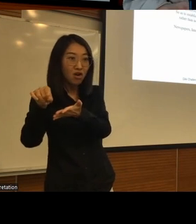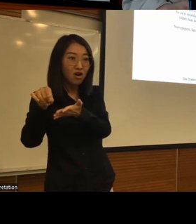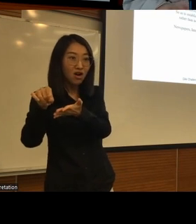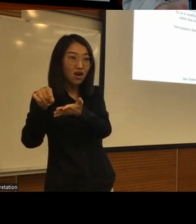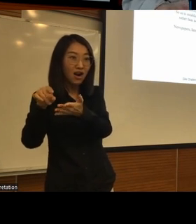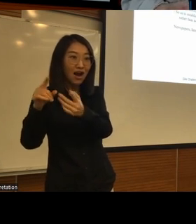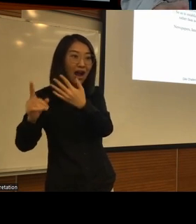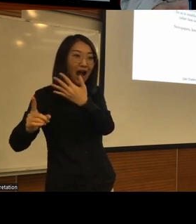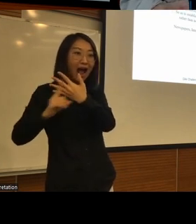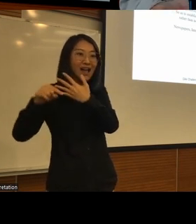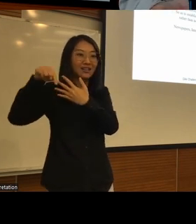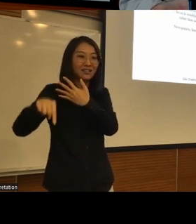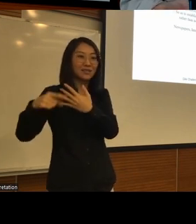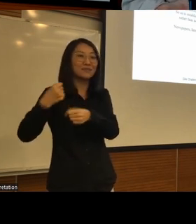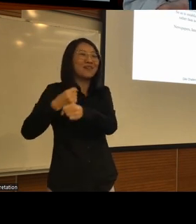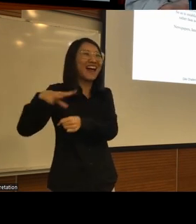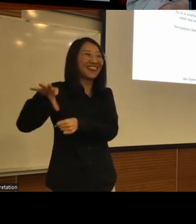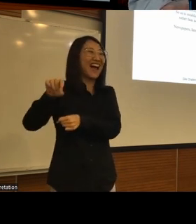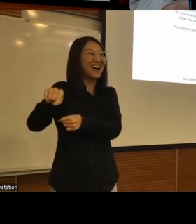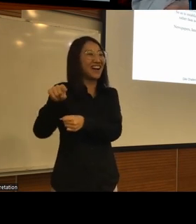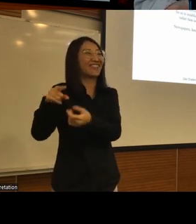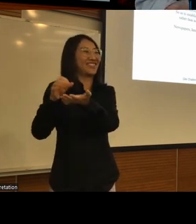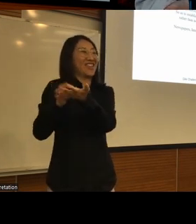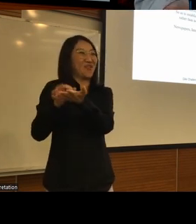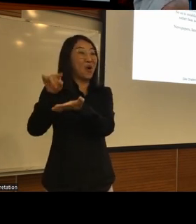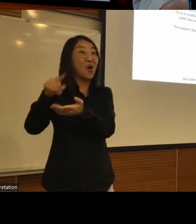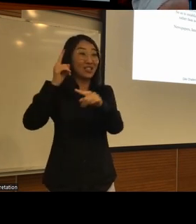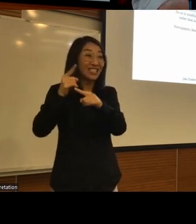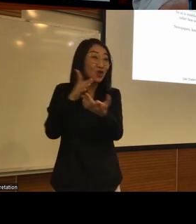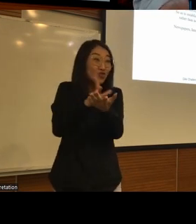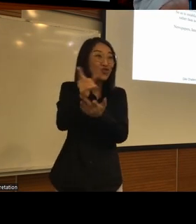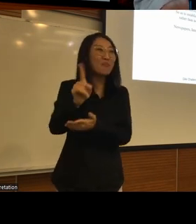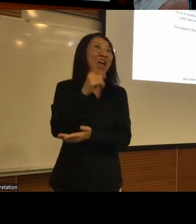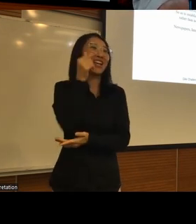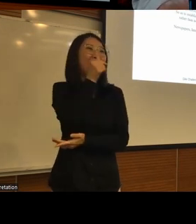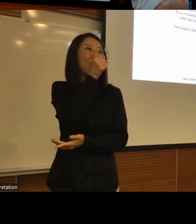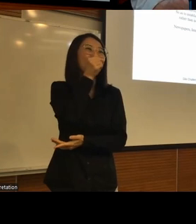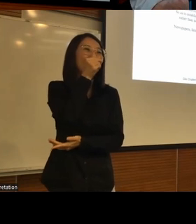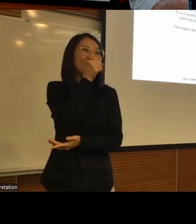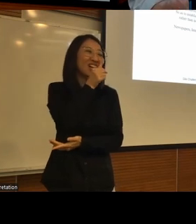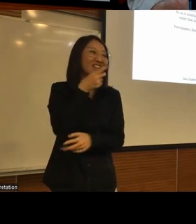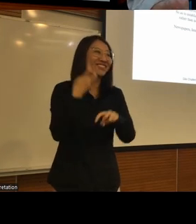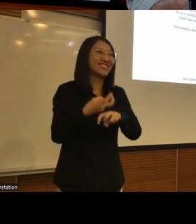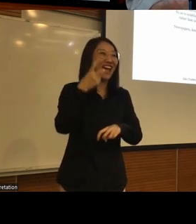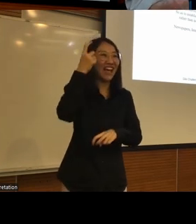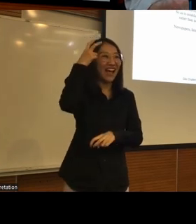it is recommended to learn a lot about the oil industry because much of the work will be done in the oil